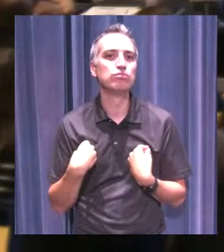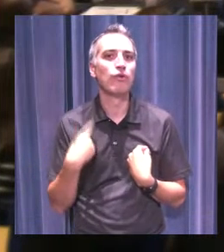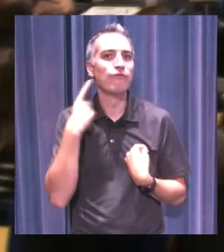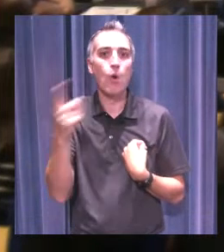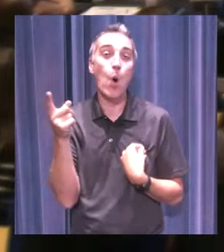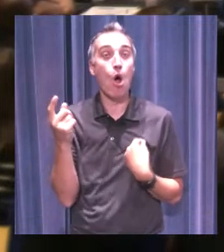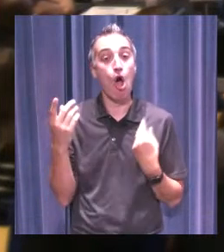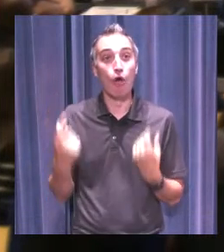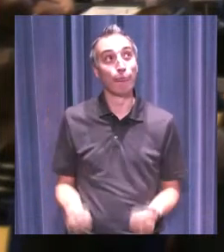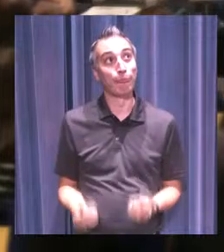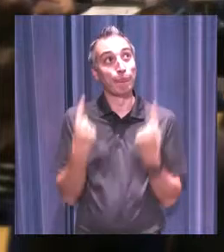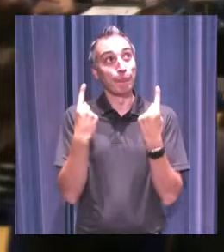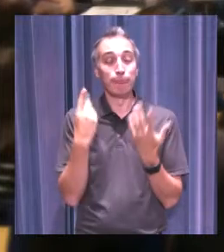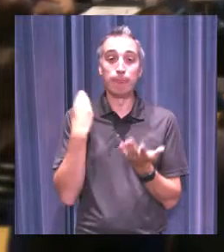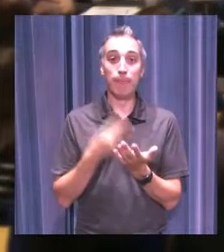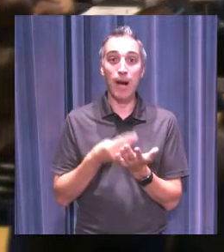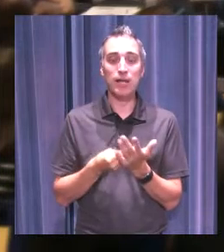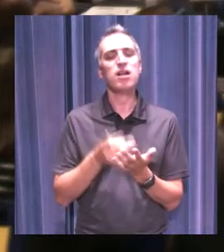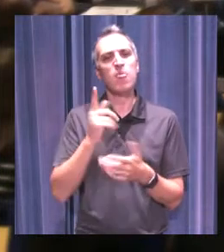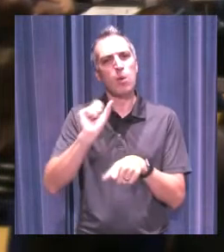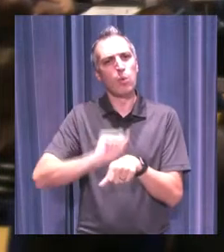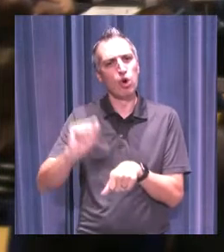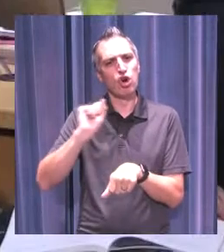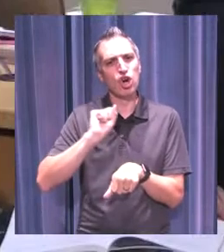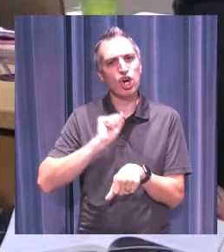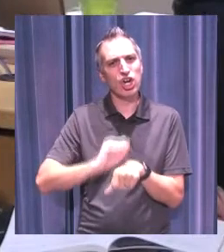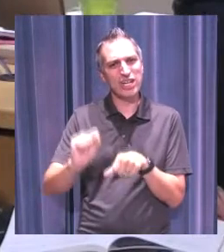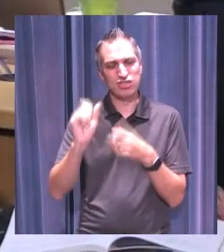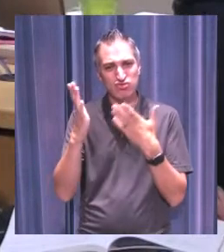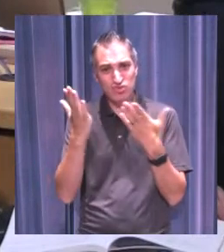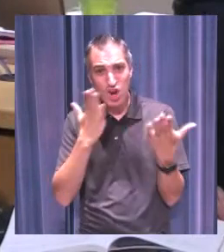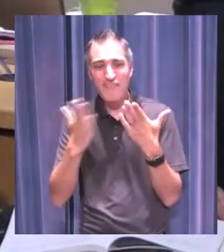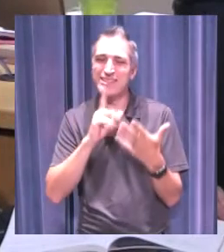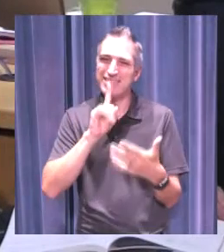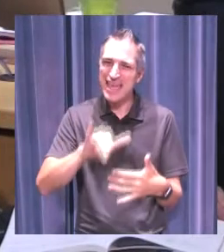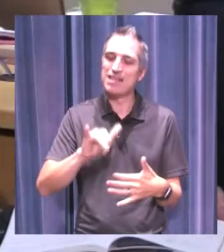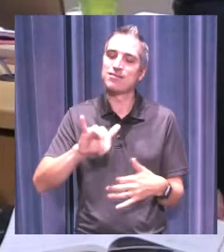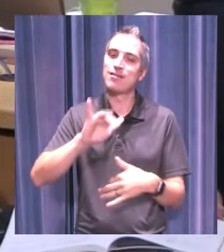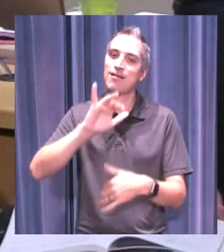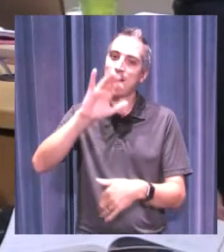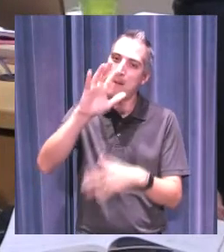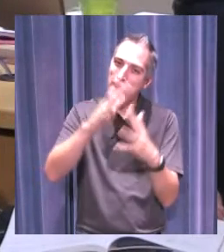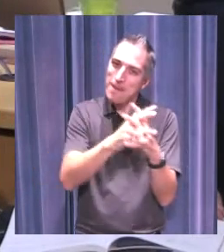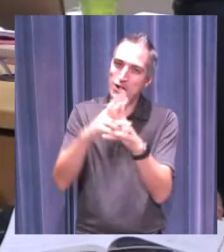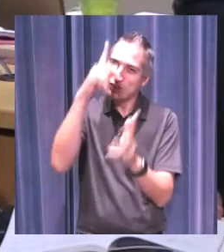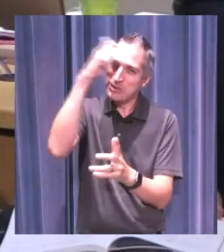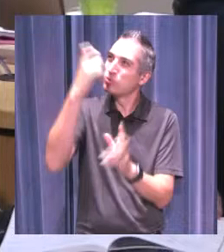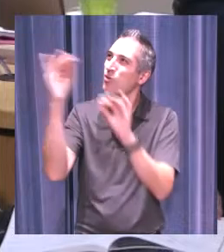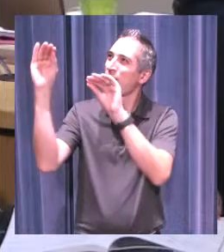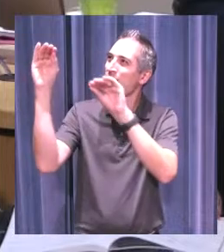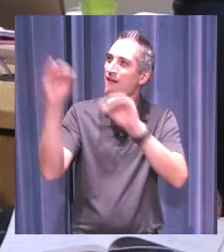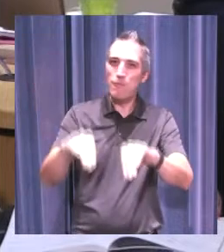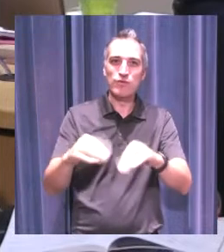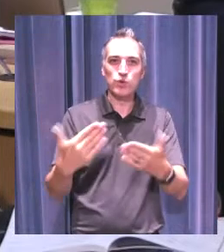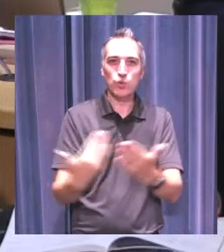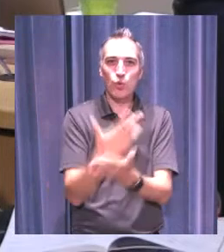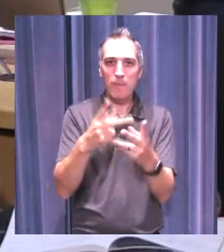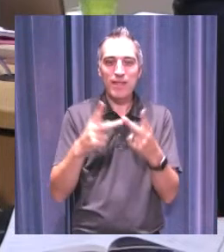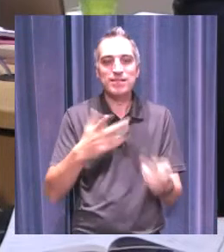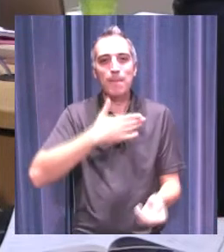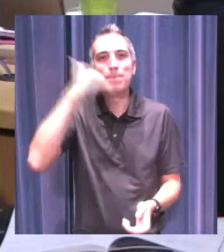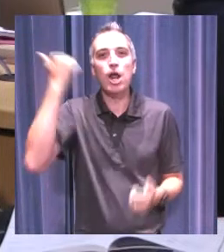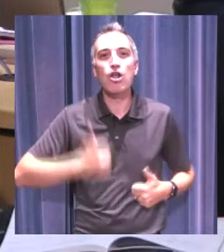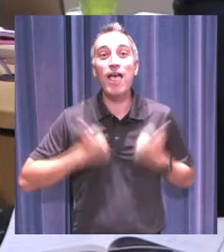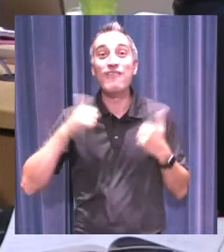money. The work and service of the classic American dream, to come into a new place and work for a better life which this